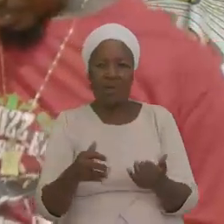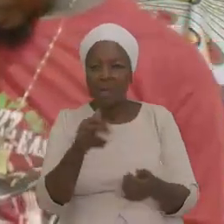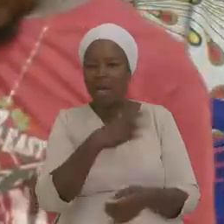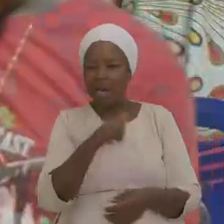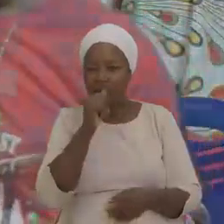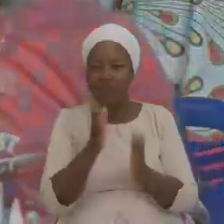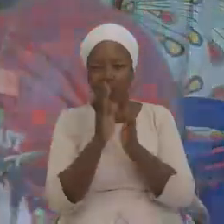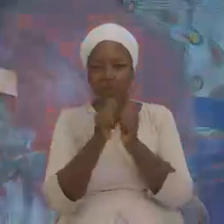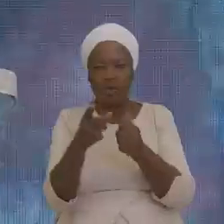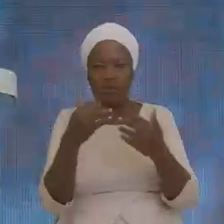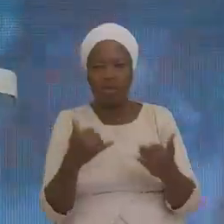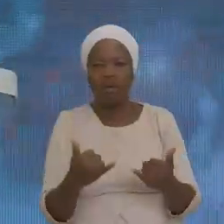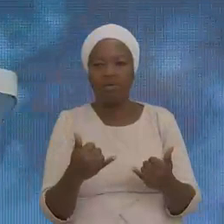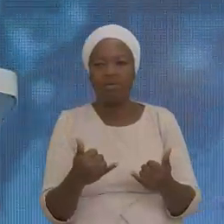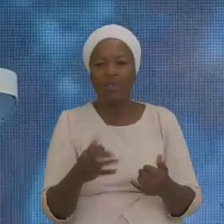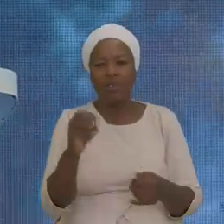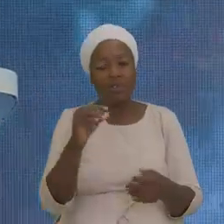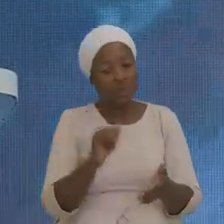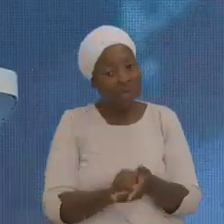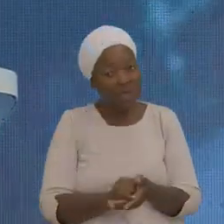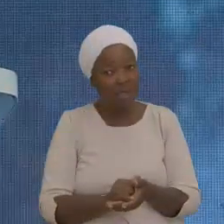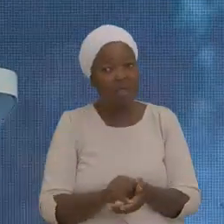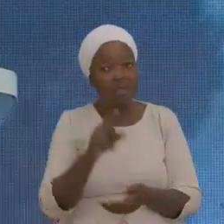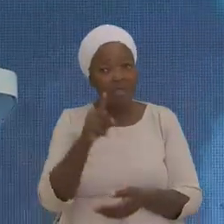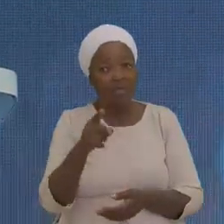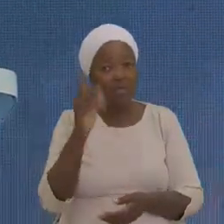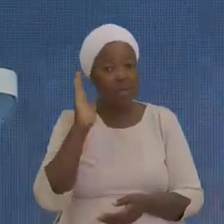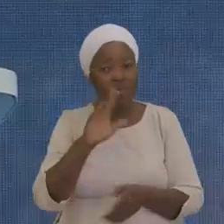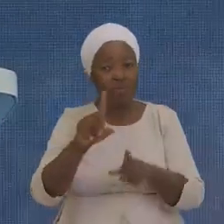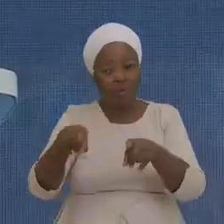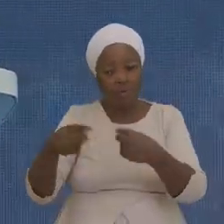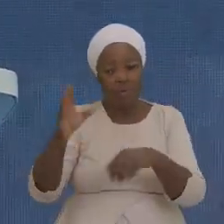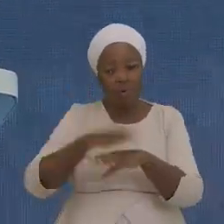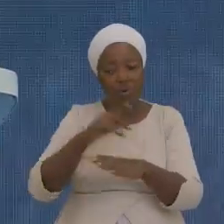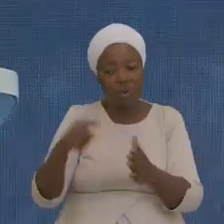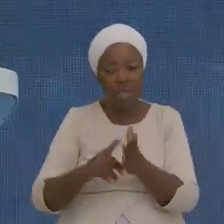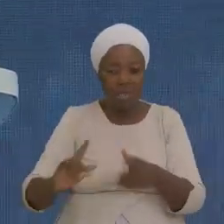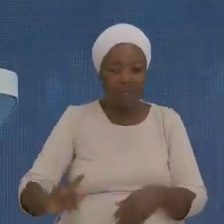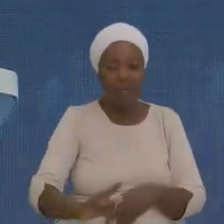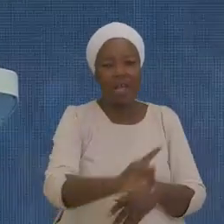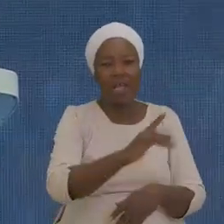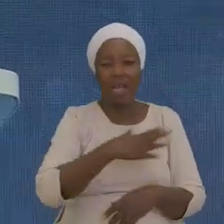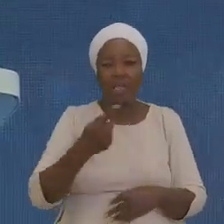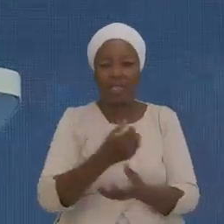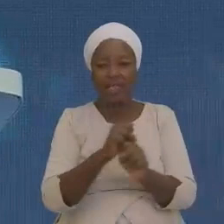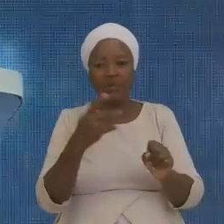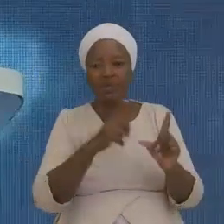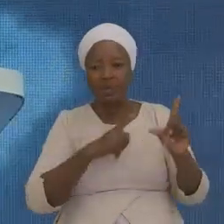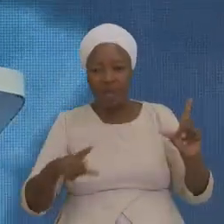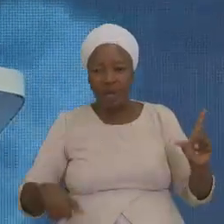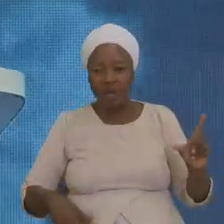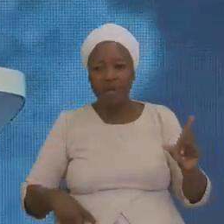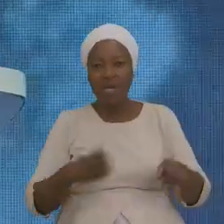now so that you will go on this flight and the salvation of the Lord and